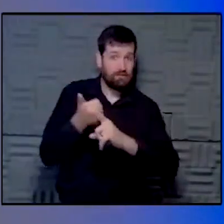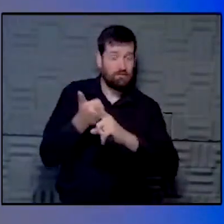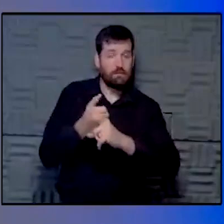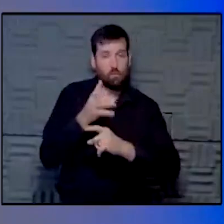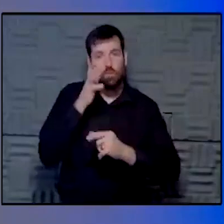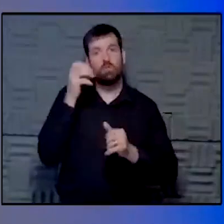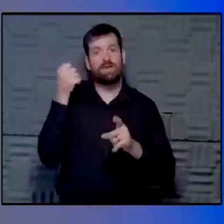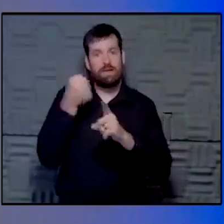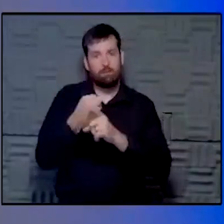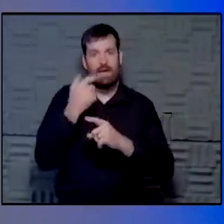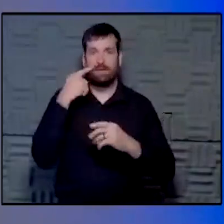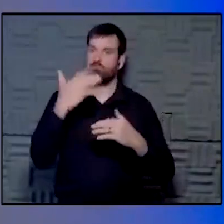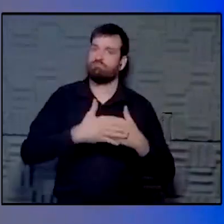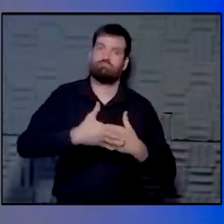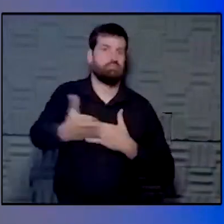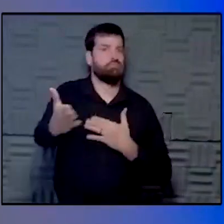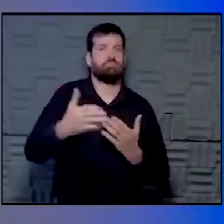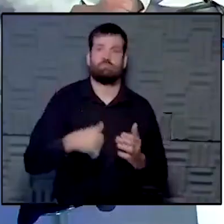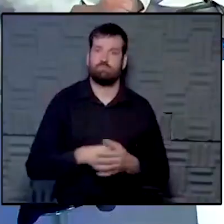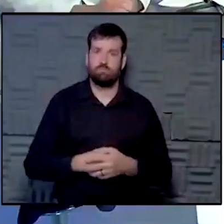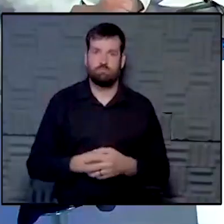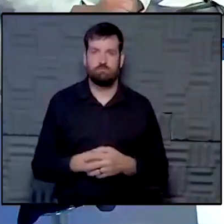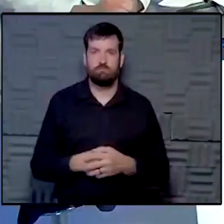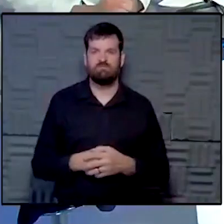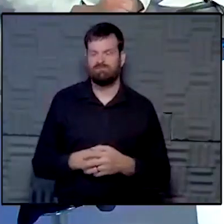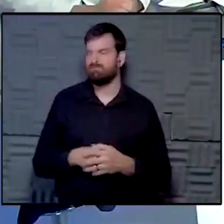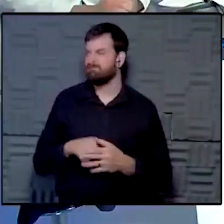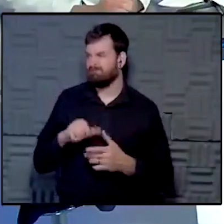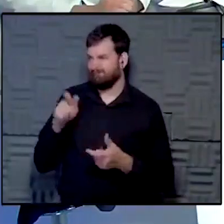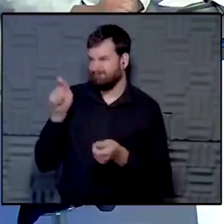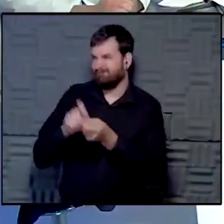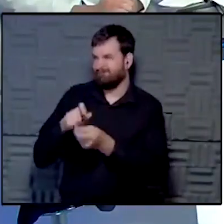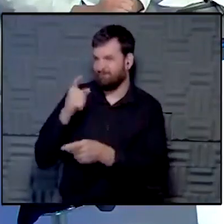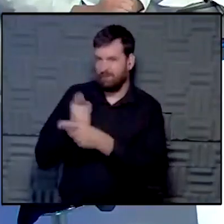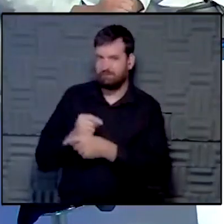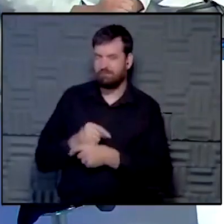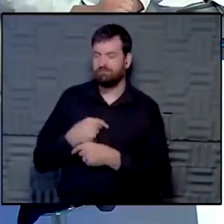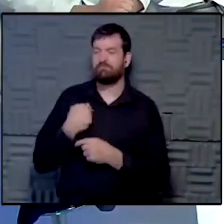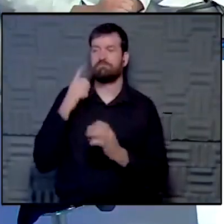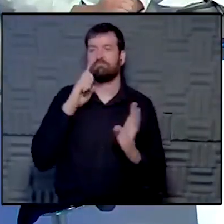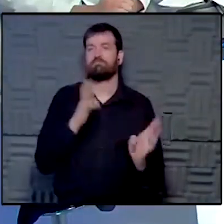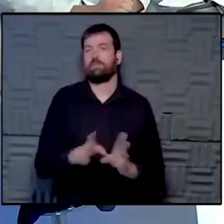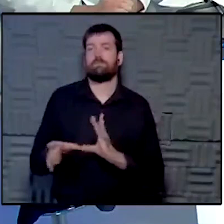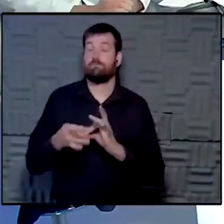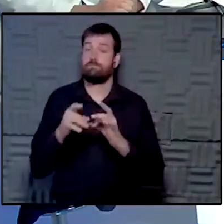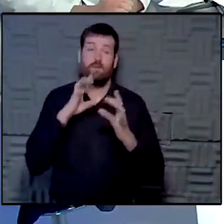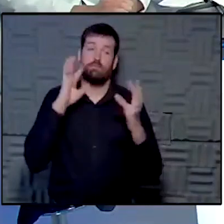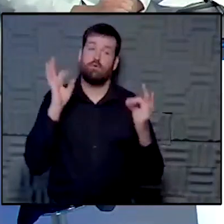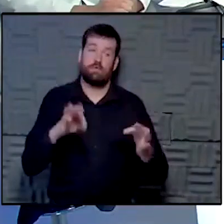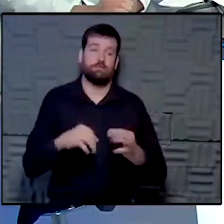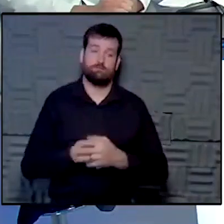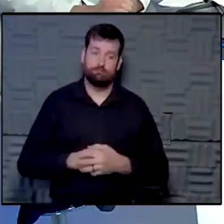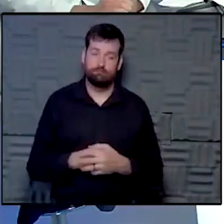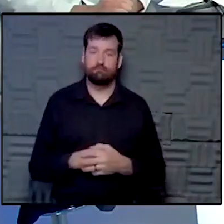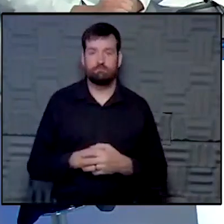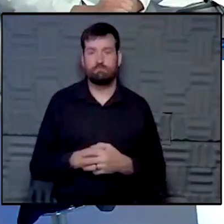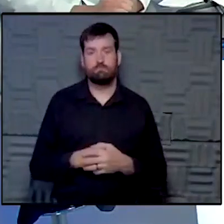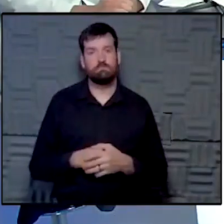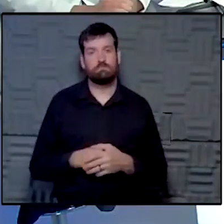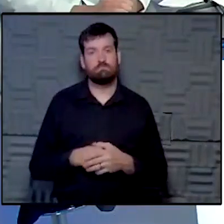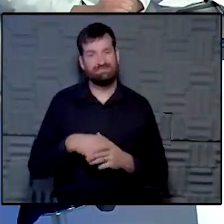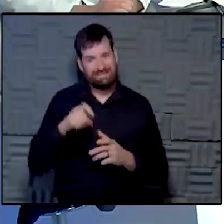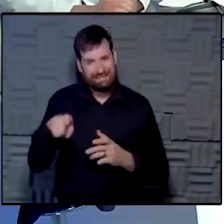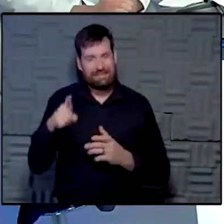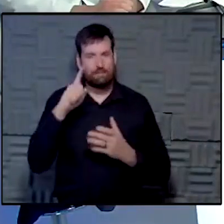will impact you the rest of your life. Yeah, I think that's exactly right. I was going to go there, and you've done it, and that's been perfect because we've needed to get